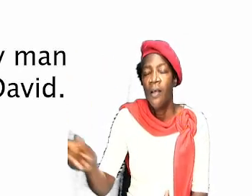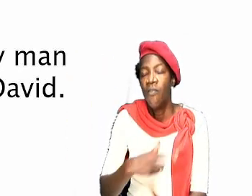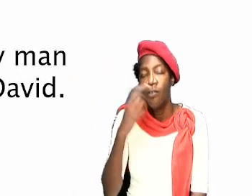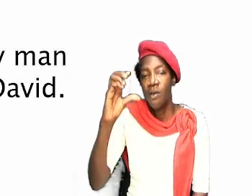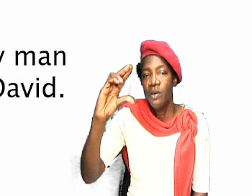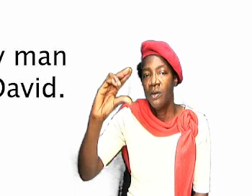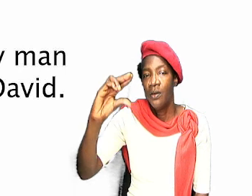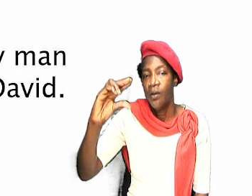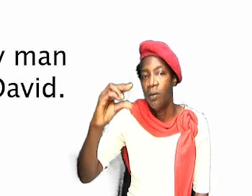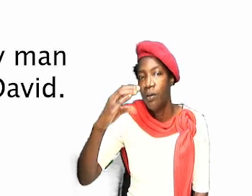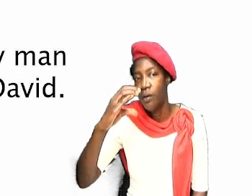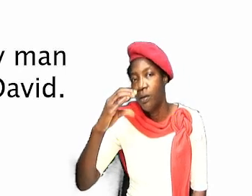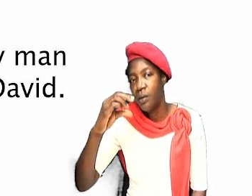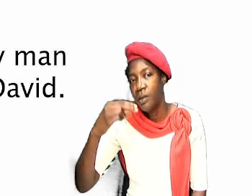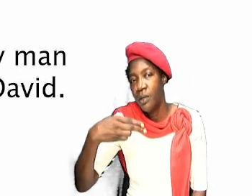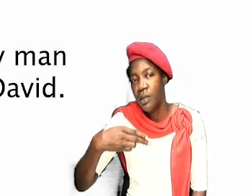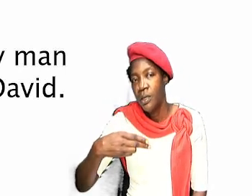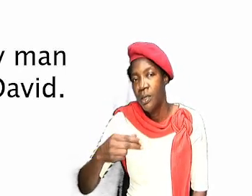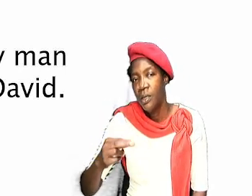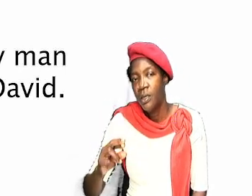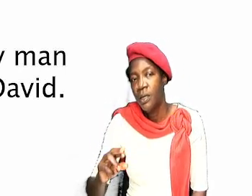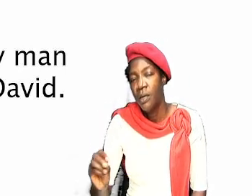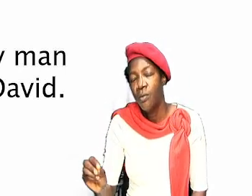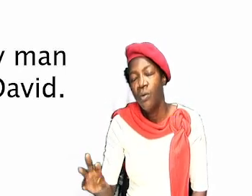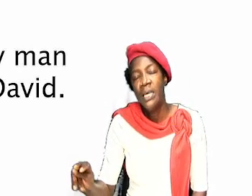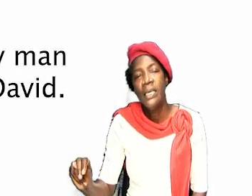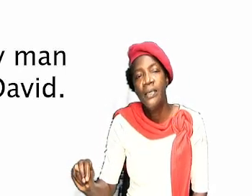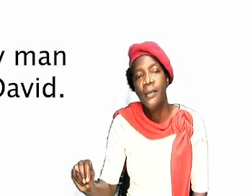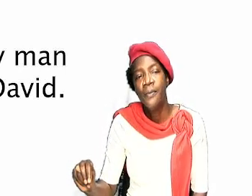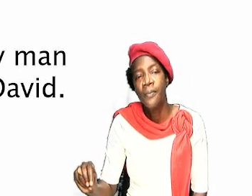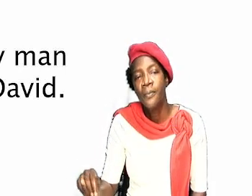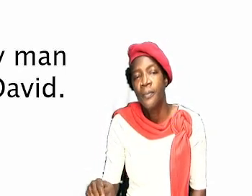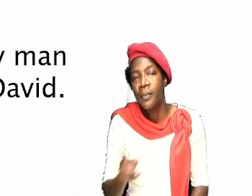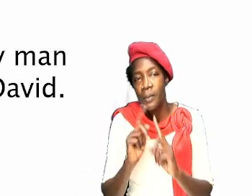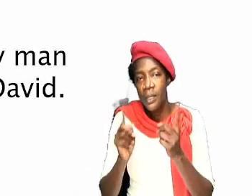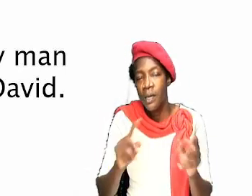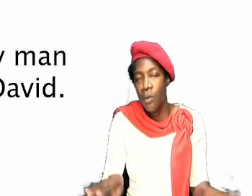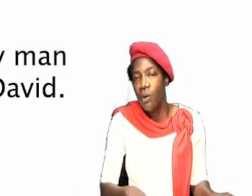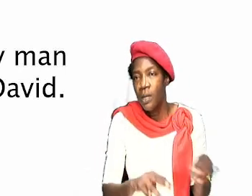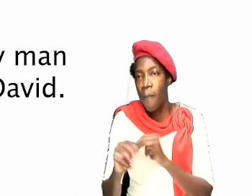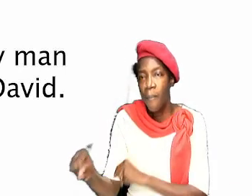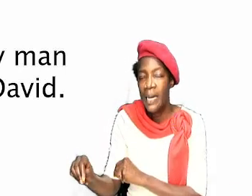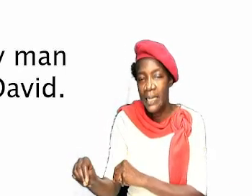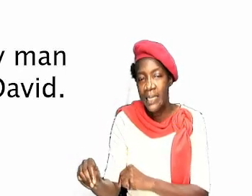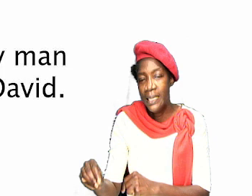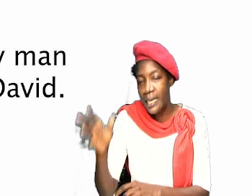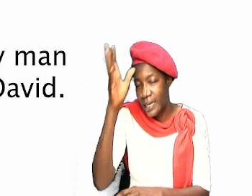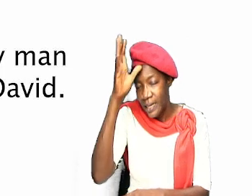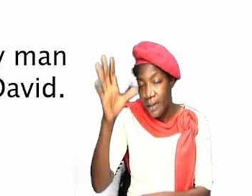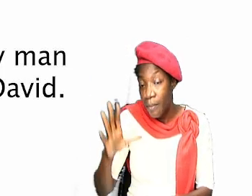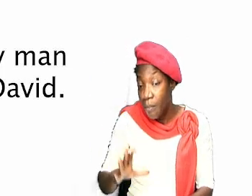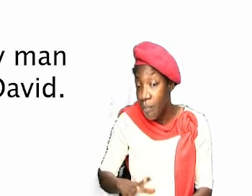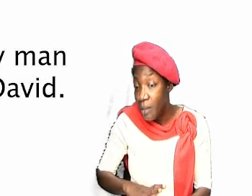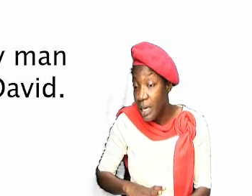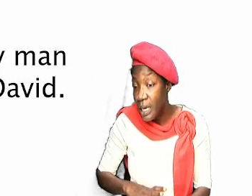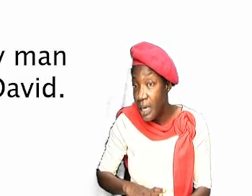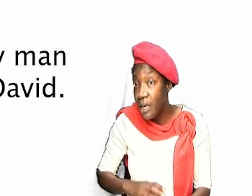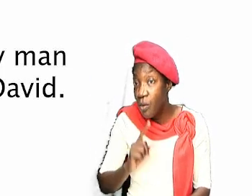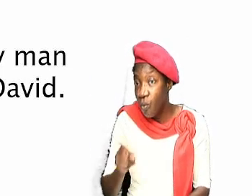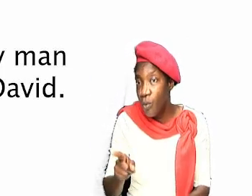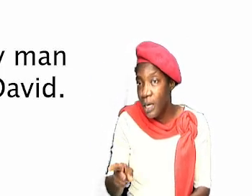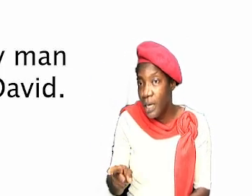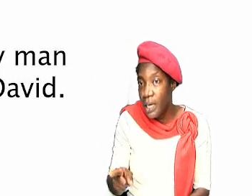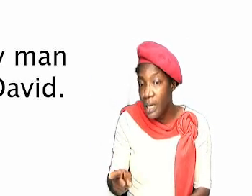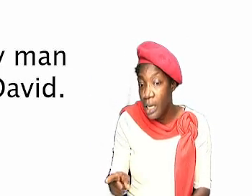about the mighty man, mighty men. A mighty man will attract